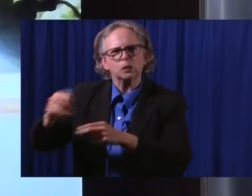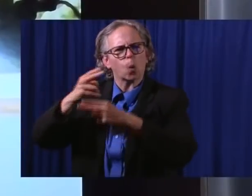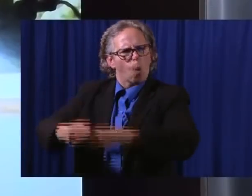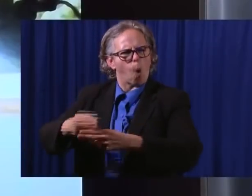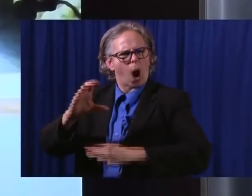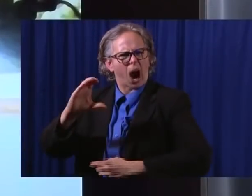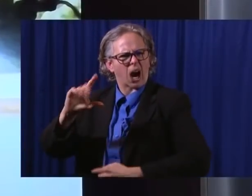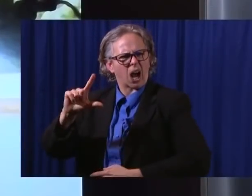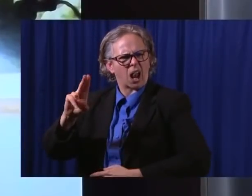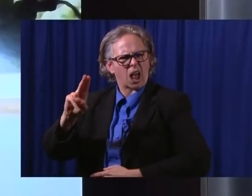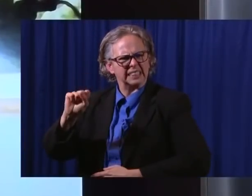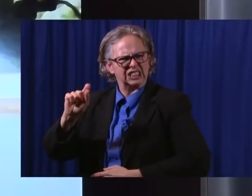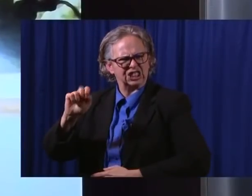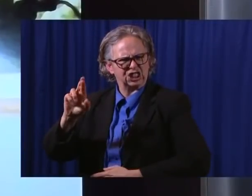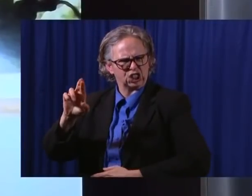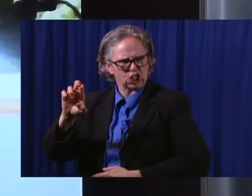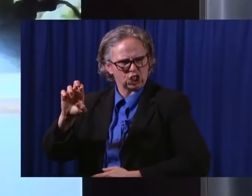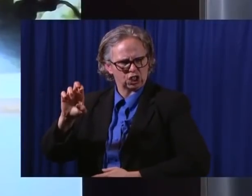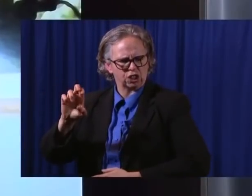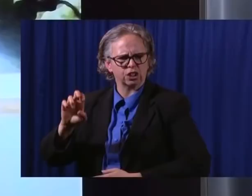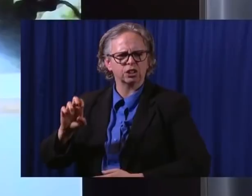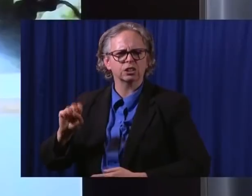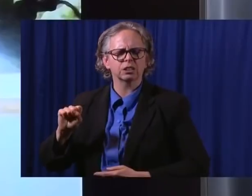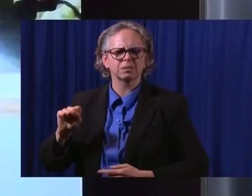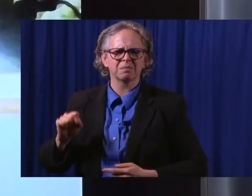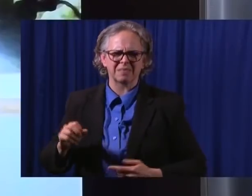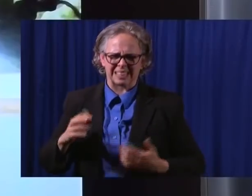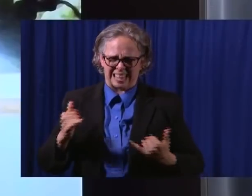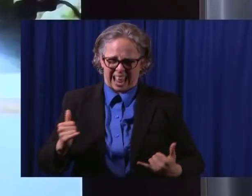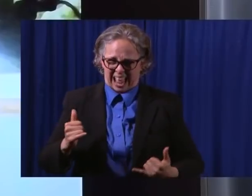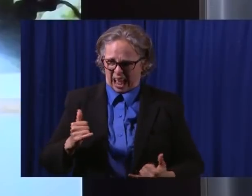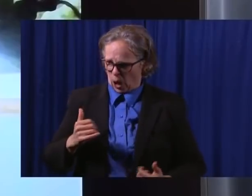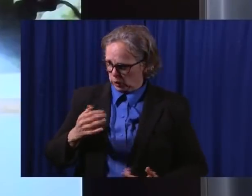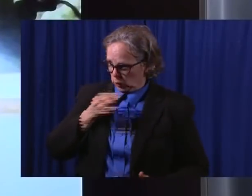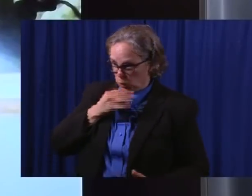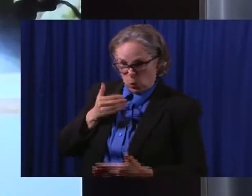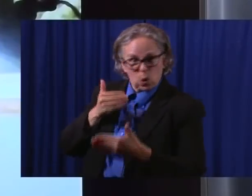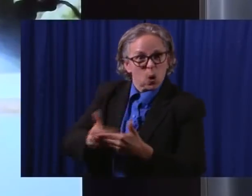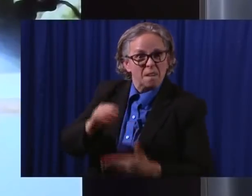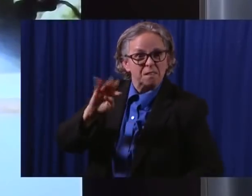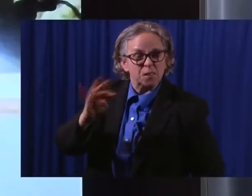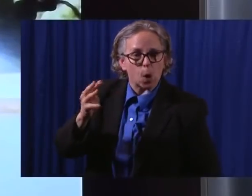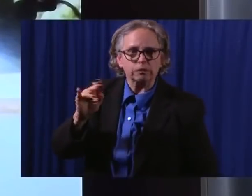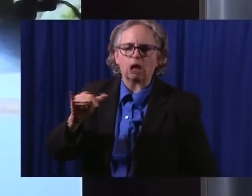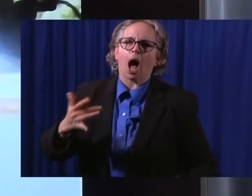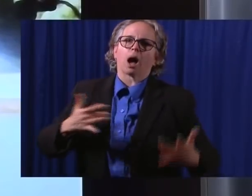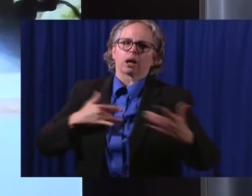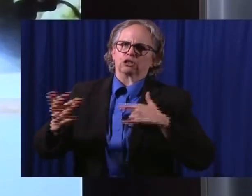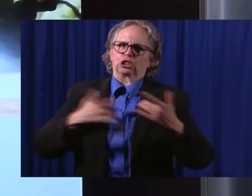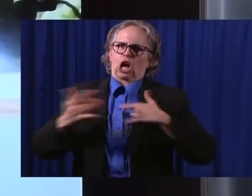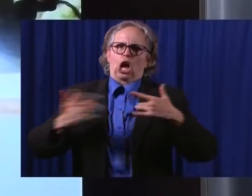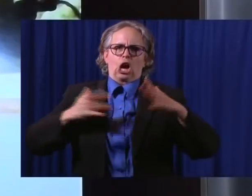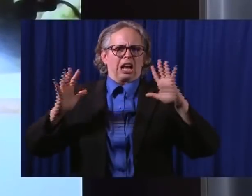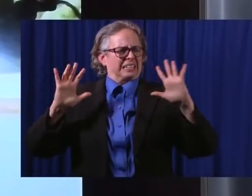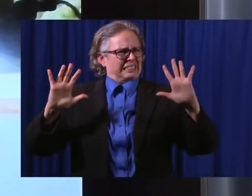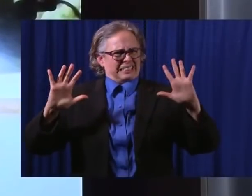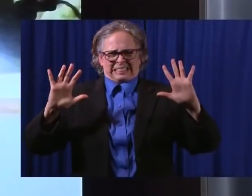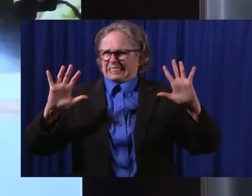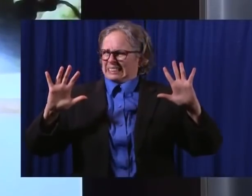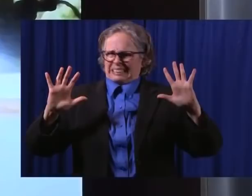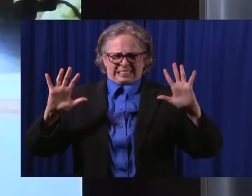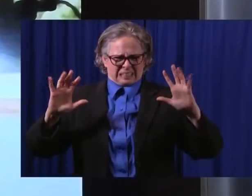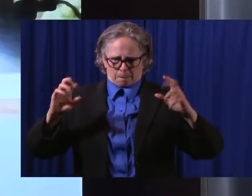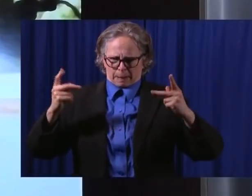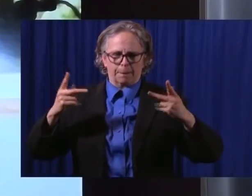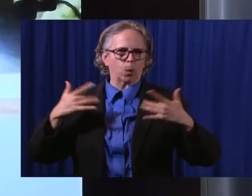that, especially with the holiday weekend coming, that we're going to see continued mixing of people and some